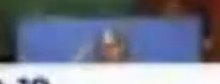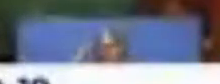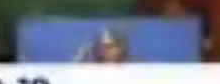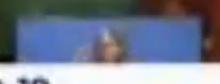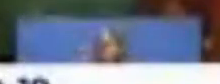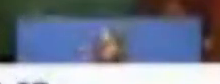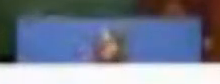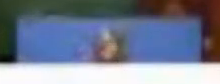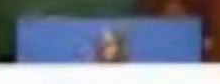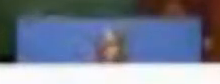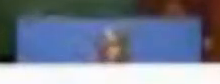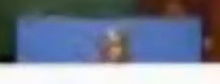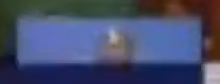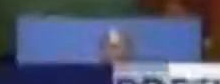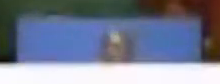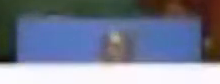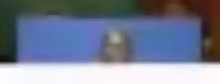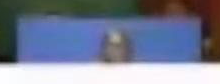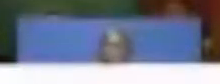our country.